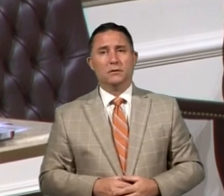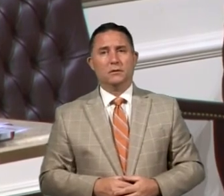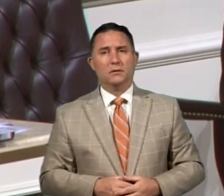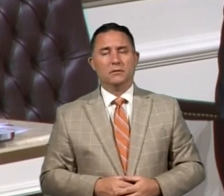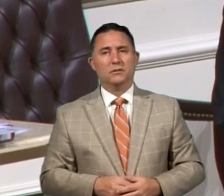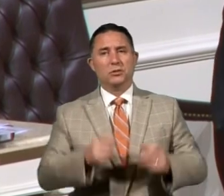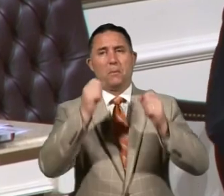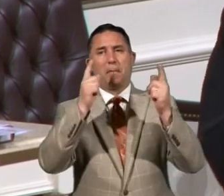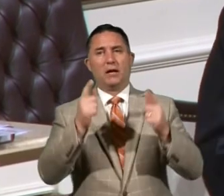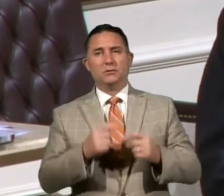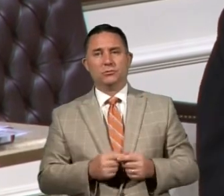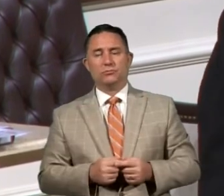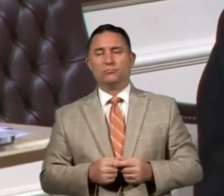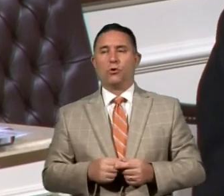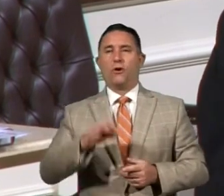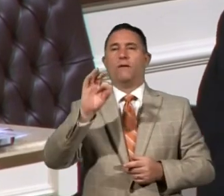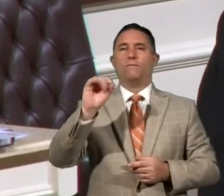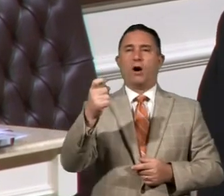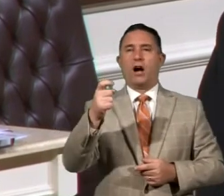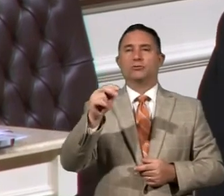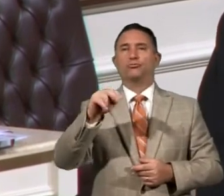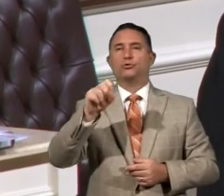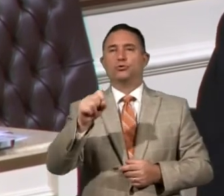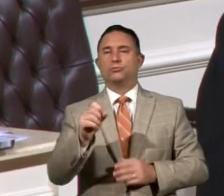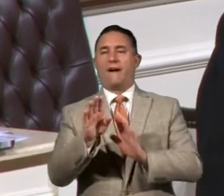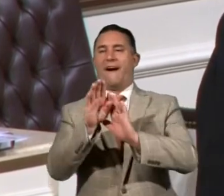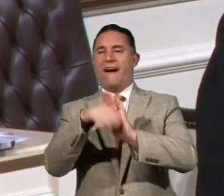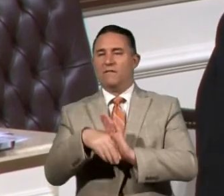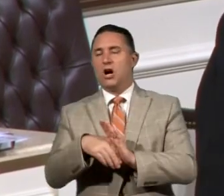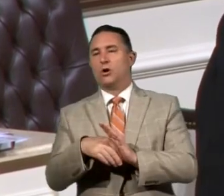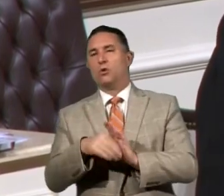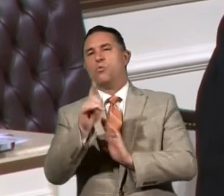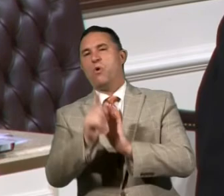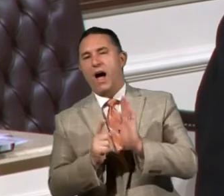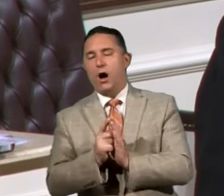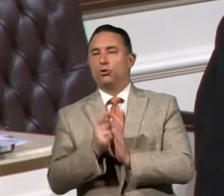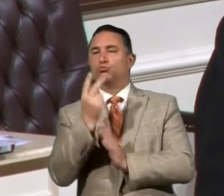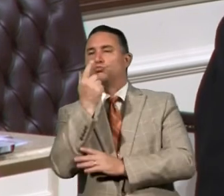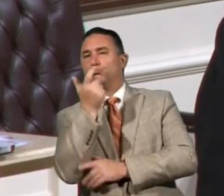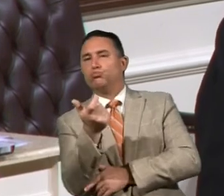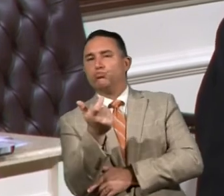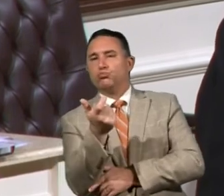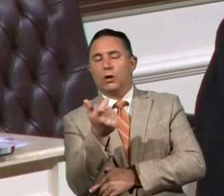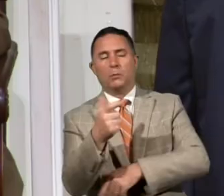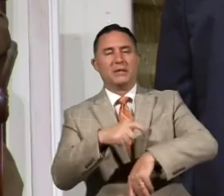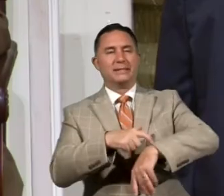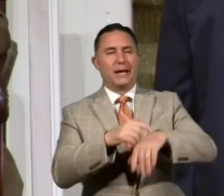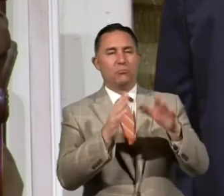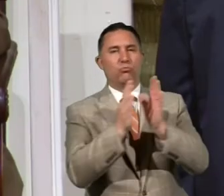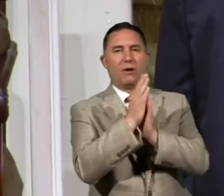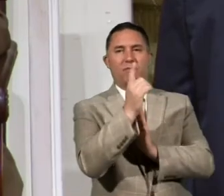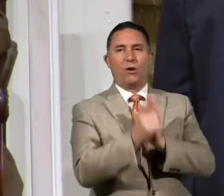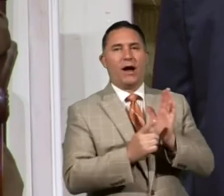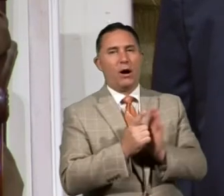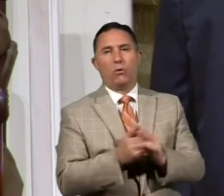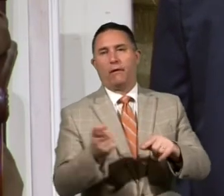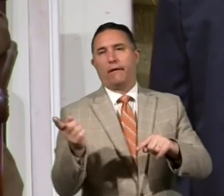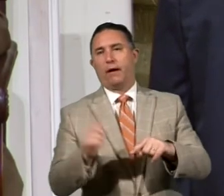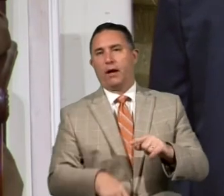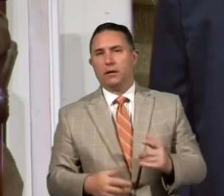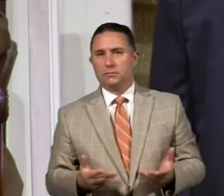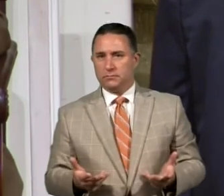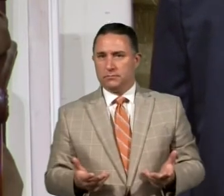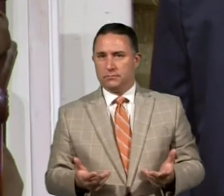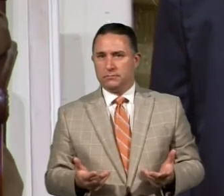Isn't it amazing? We'll watch Fox News for a half an hour, an hour, but we have not got time to pray for an hour.